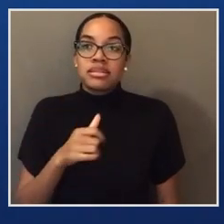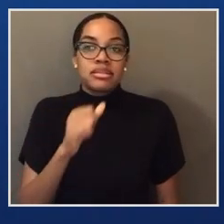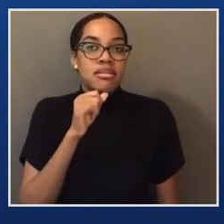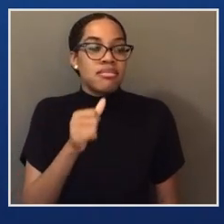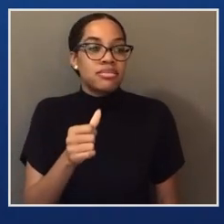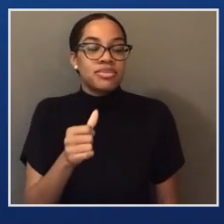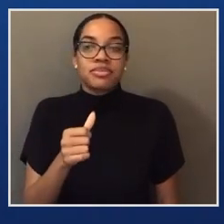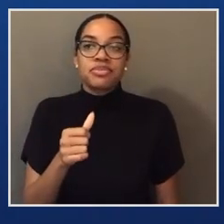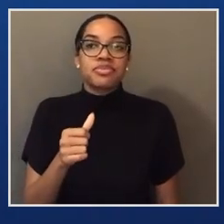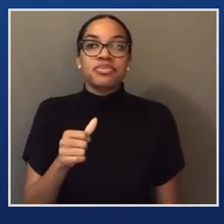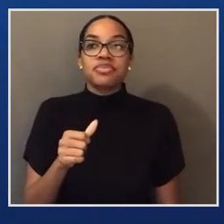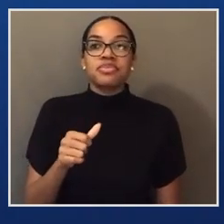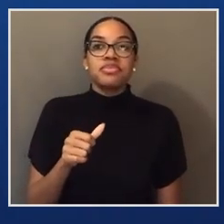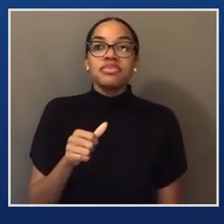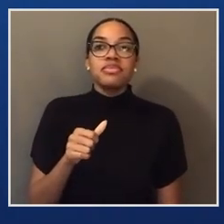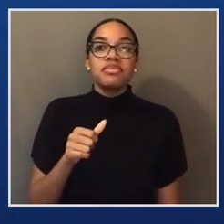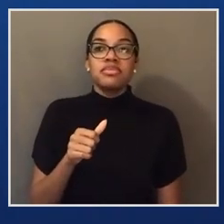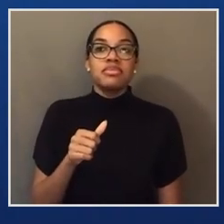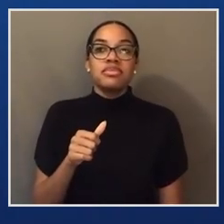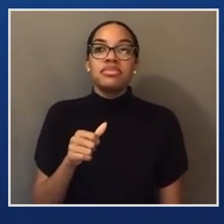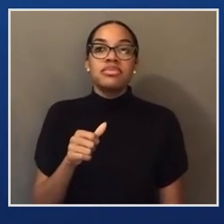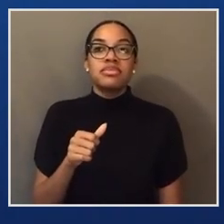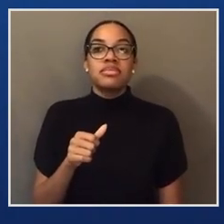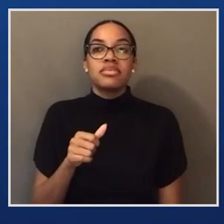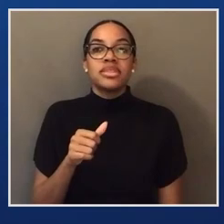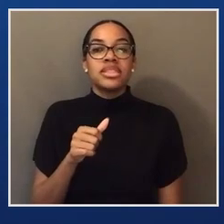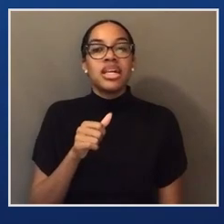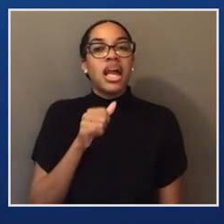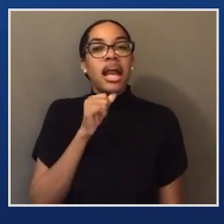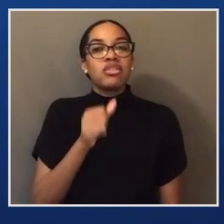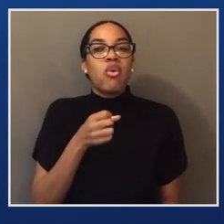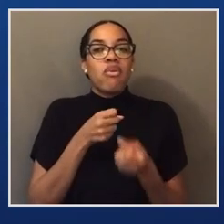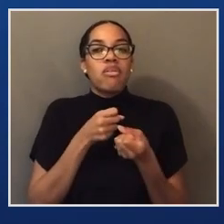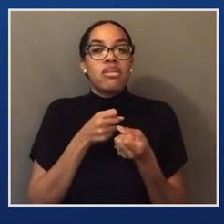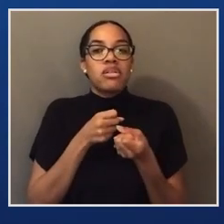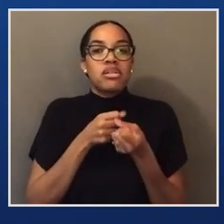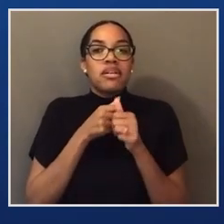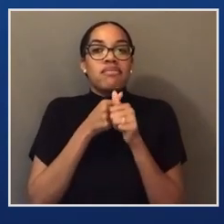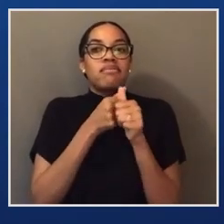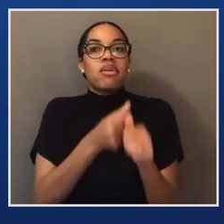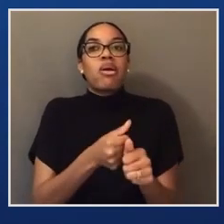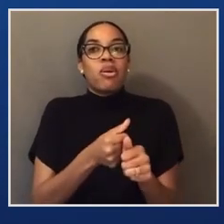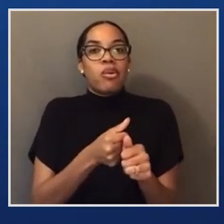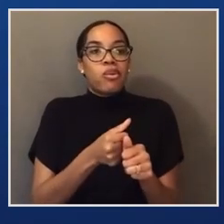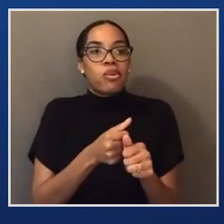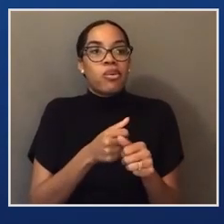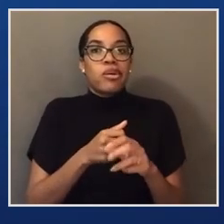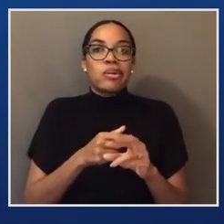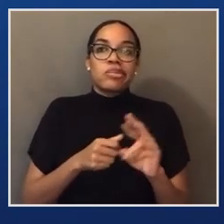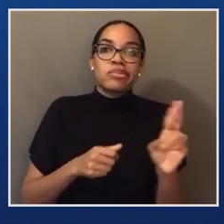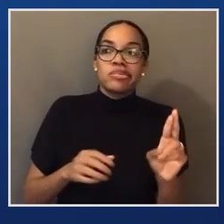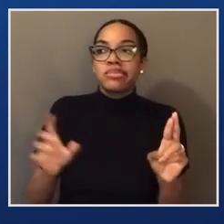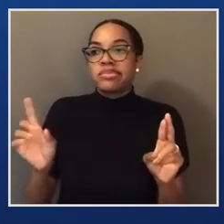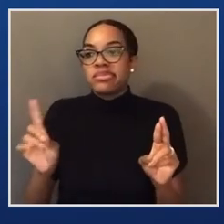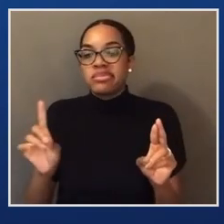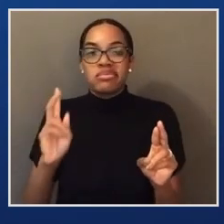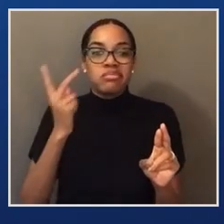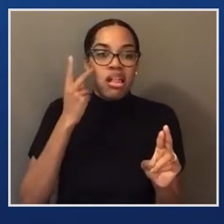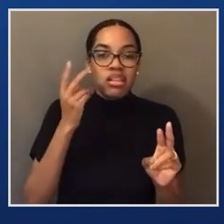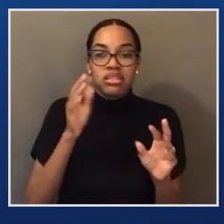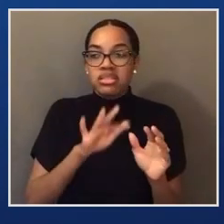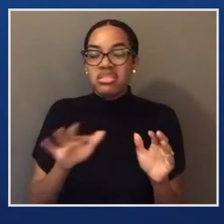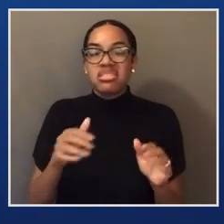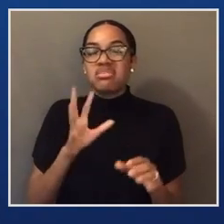I don't do certain things. I do the right thing. You know, I'm not into politics. I realize that I have a